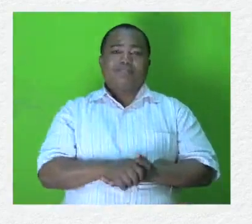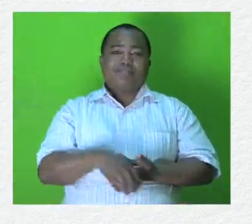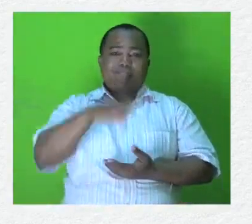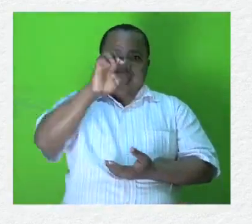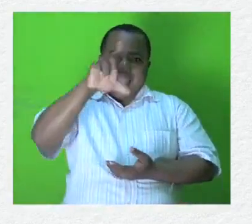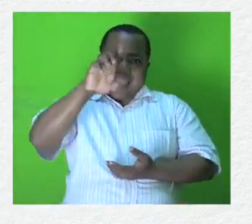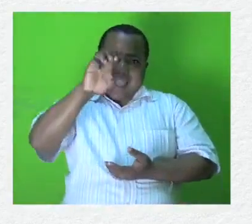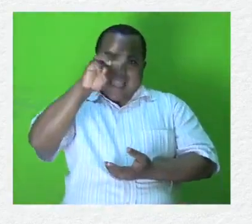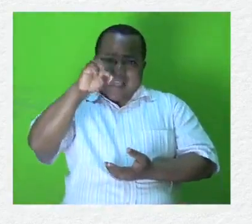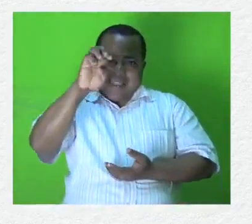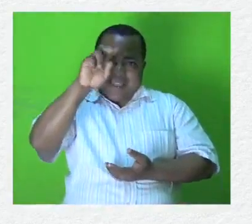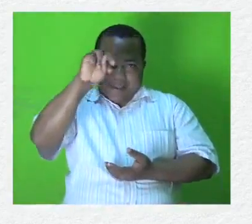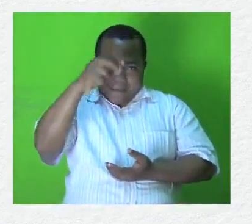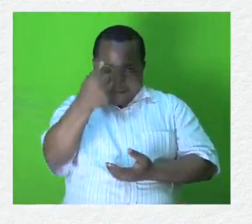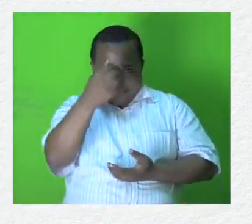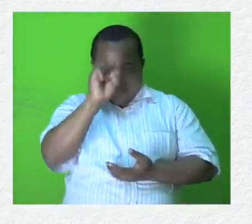Elements.